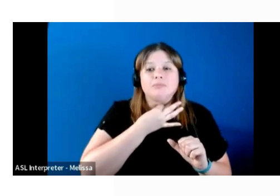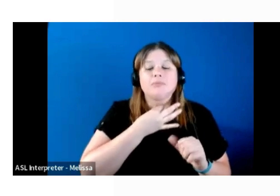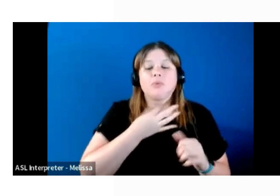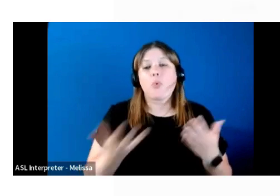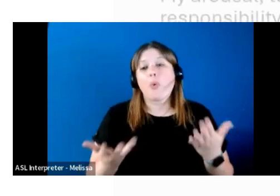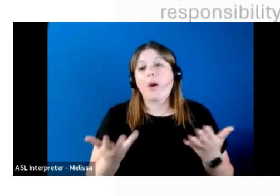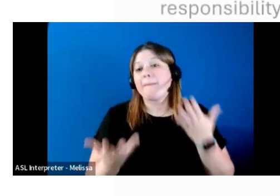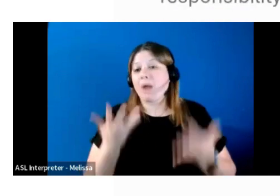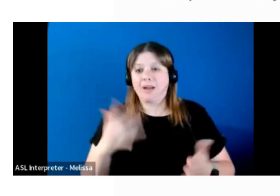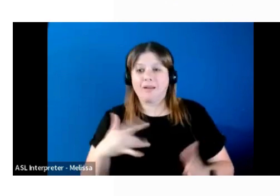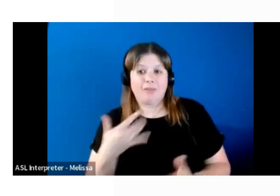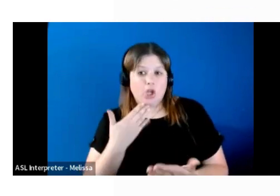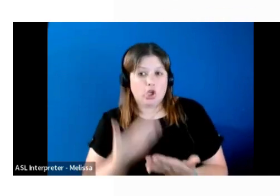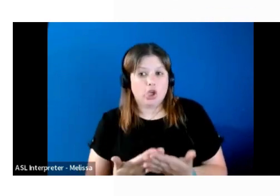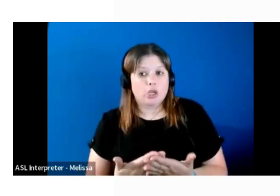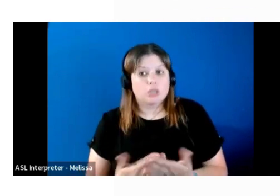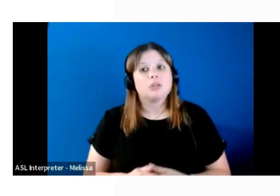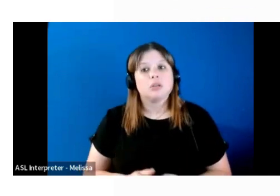good?